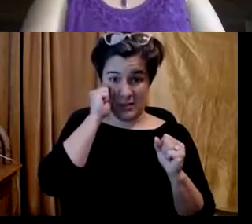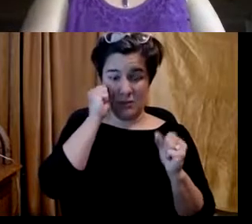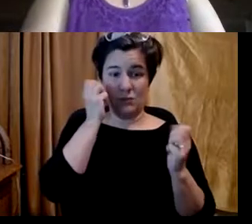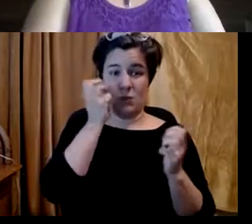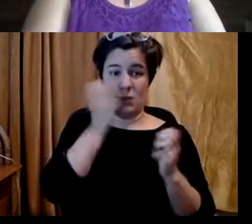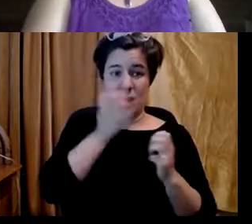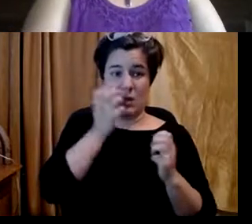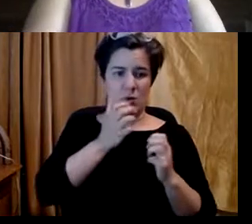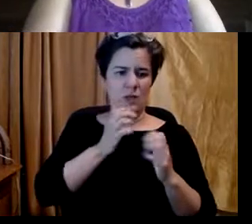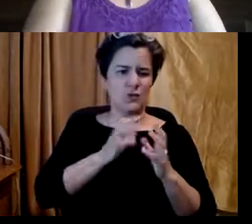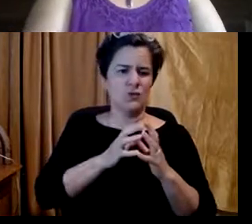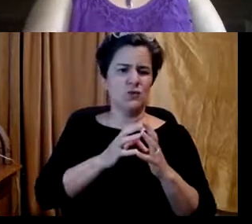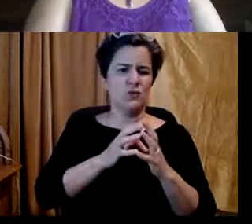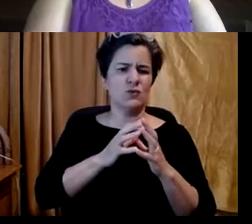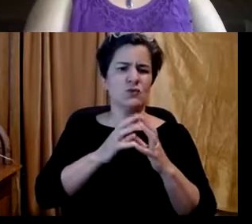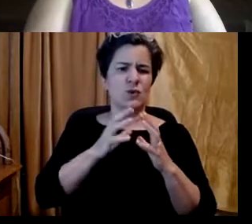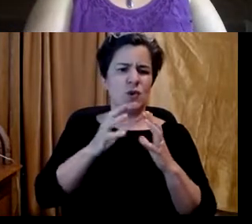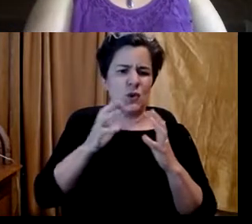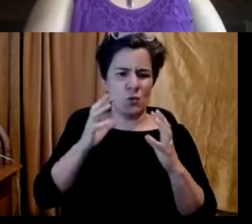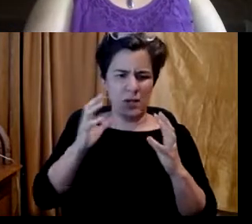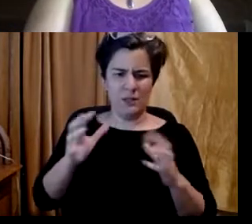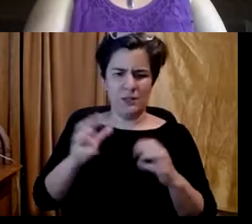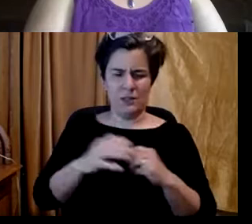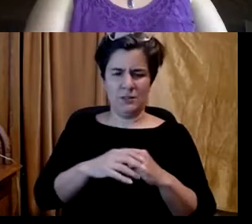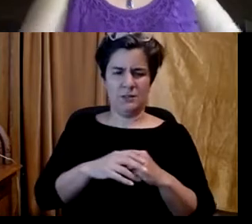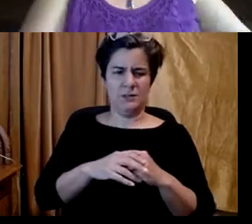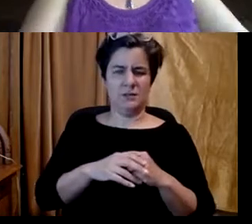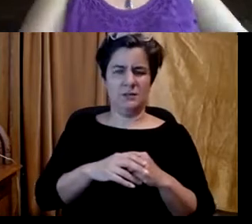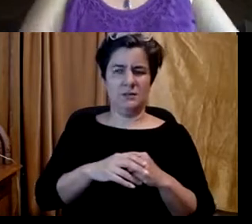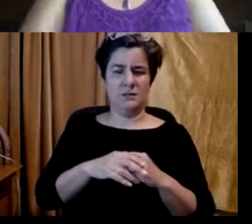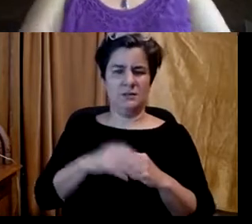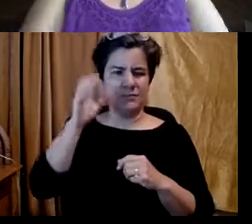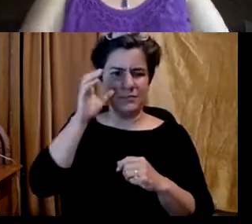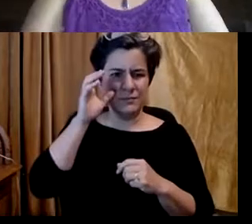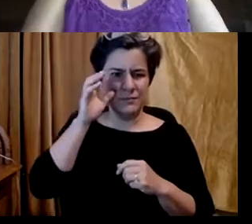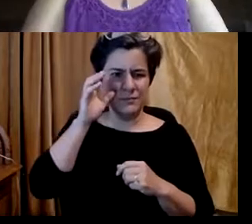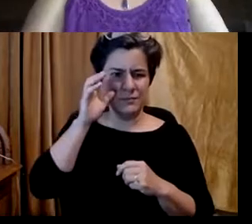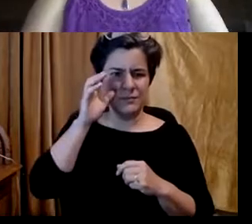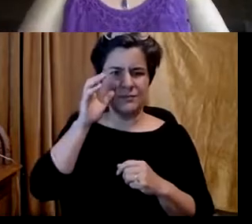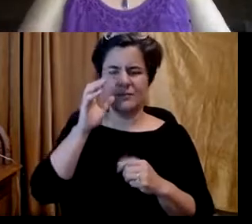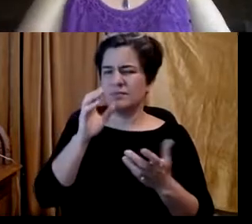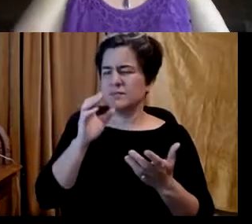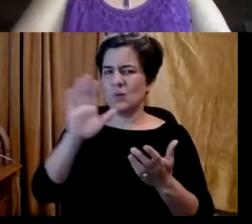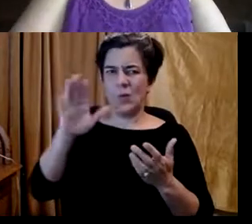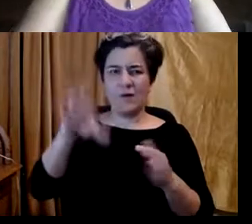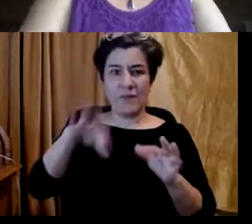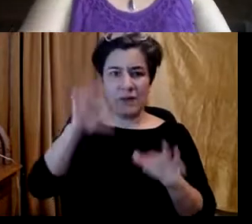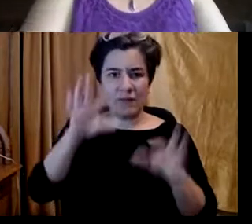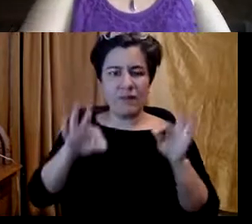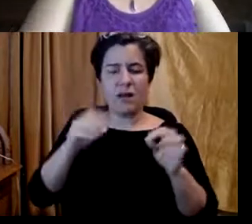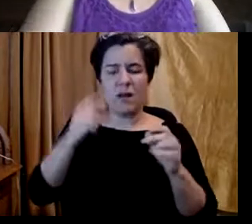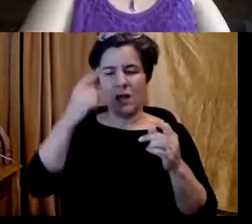much, and it's really beautiful to hear all of the different realizations and things that you have come to, and